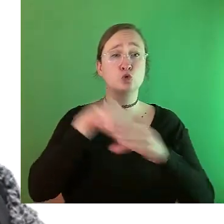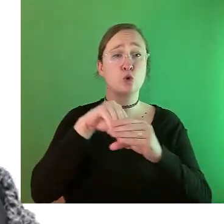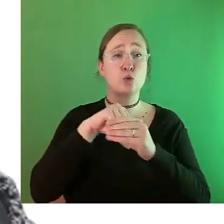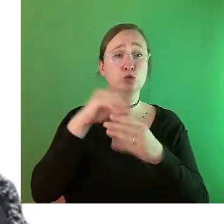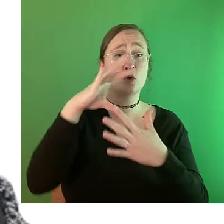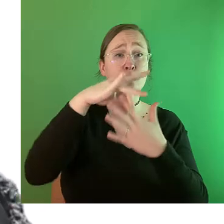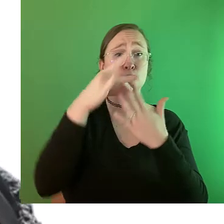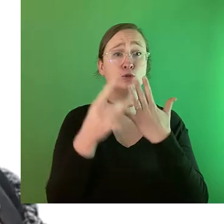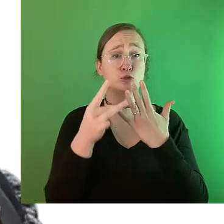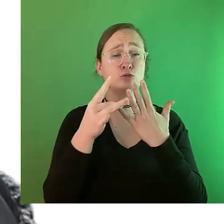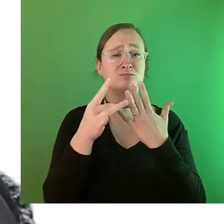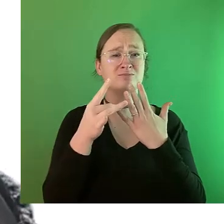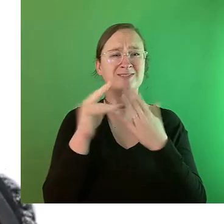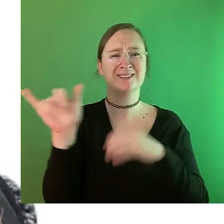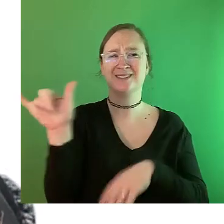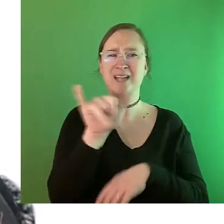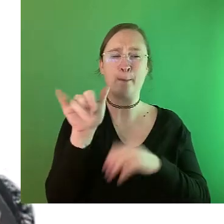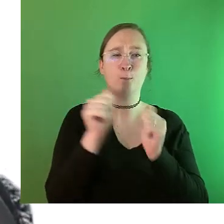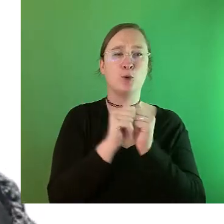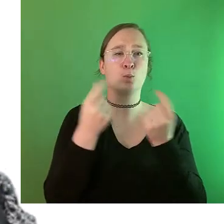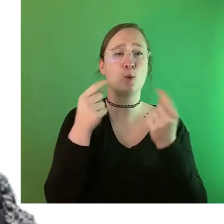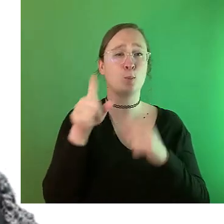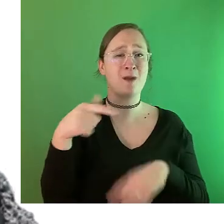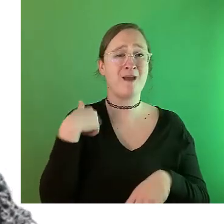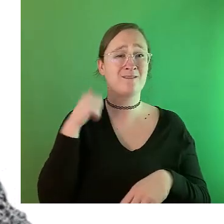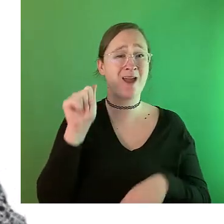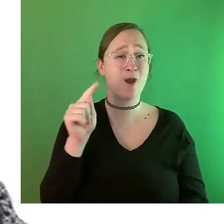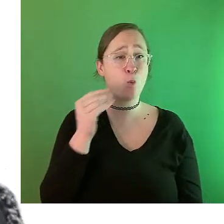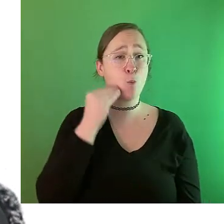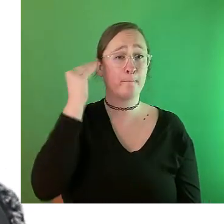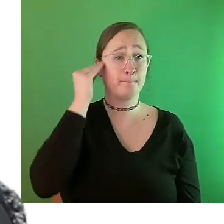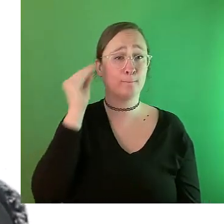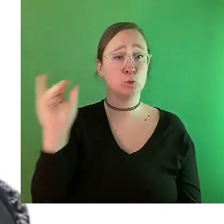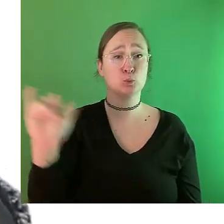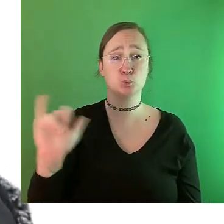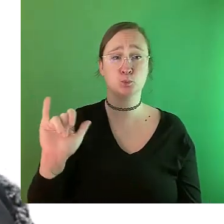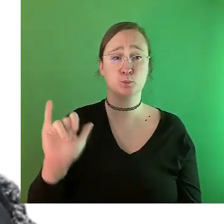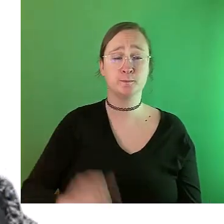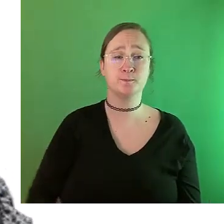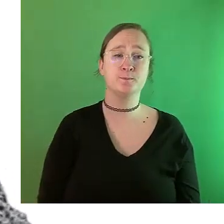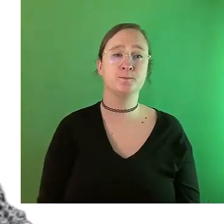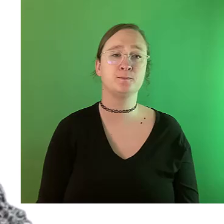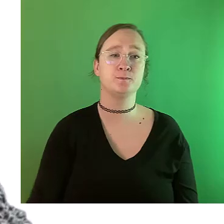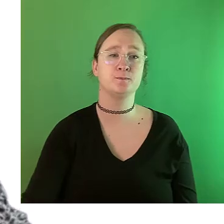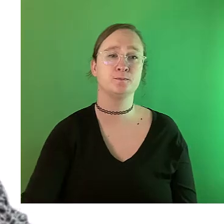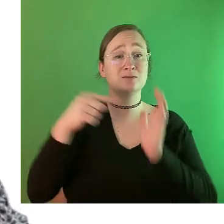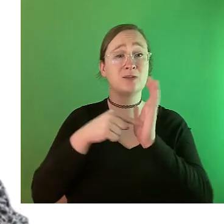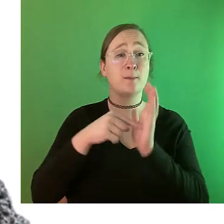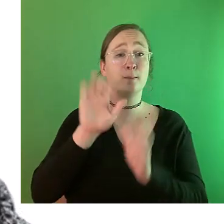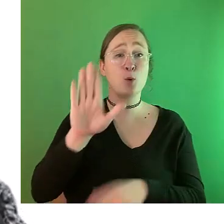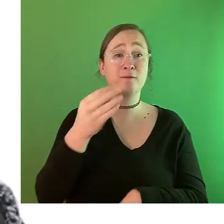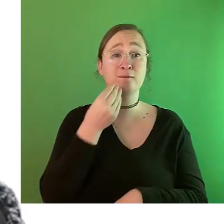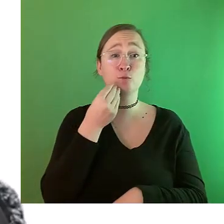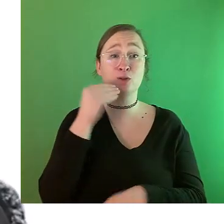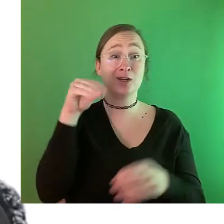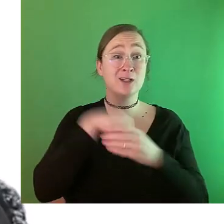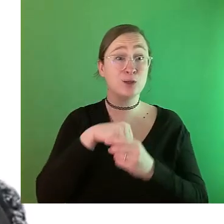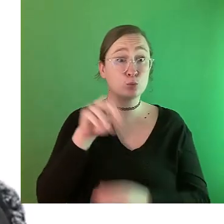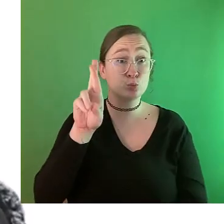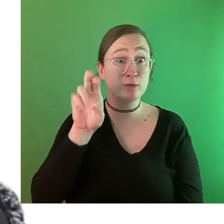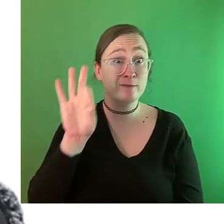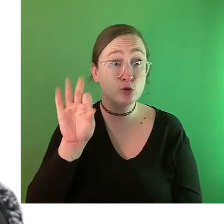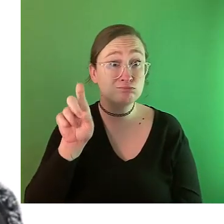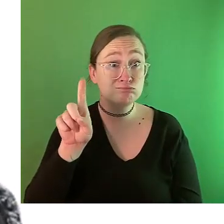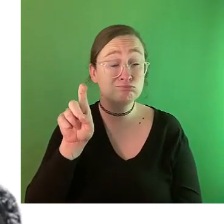is disposable or consumable supplies or equipment, which are things like your catheters, your wound care items, making